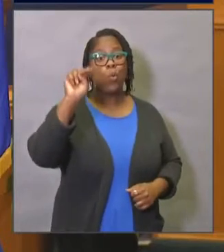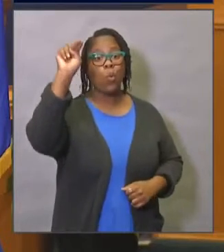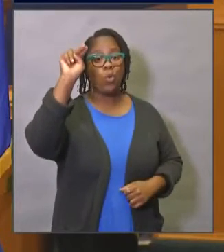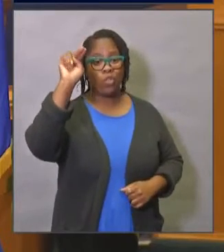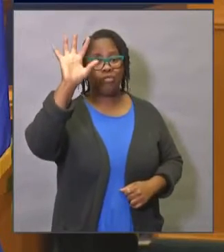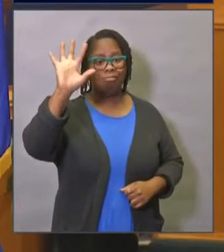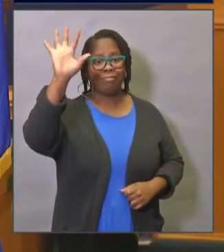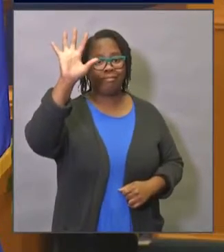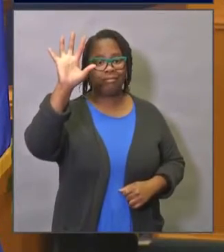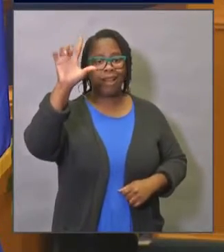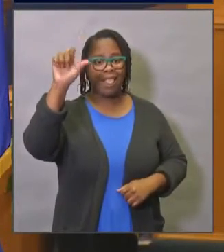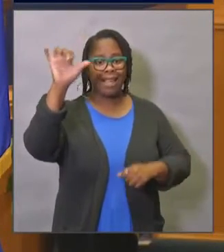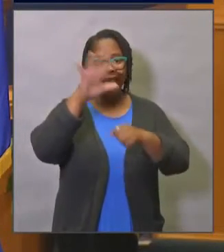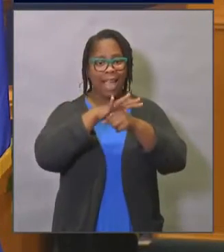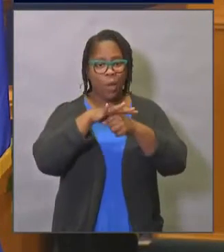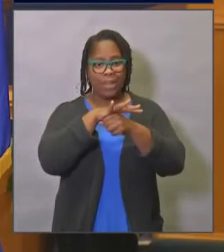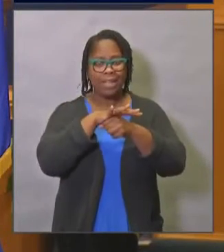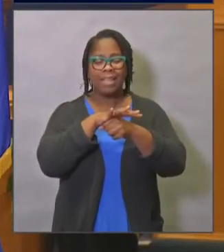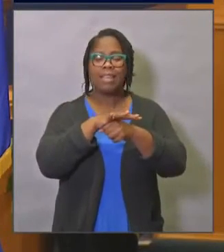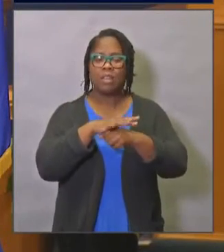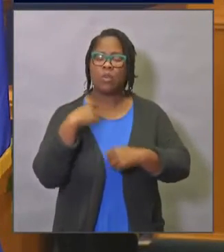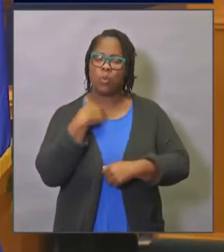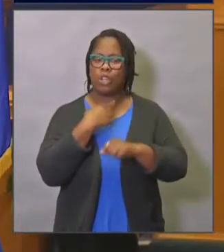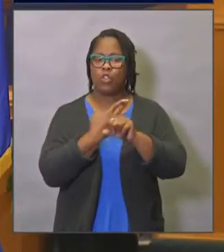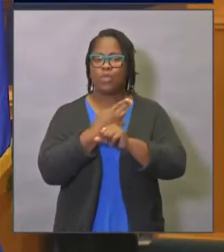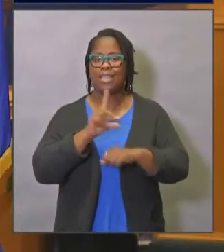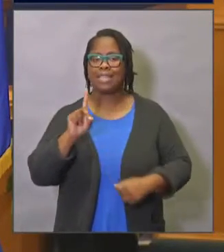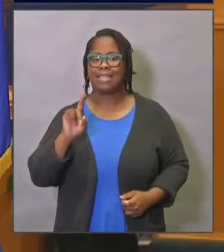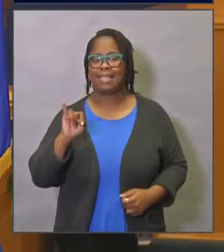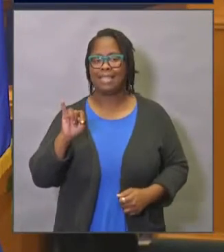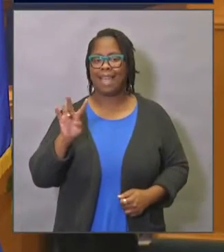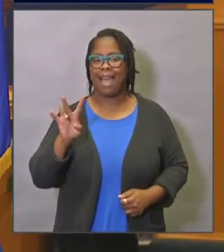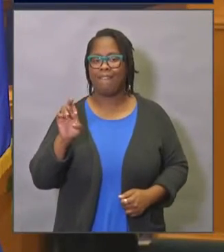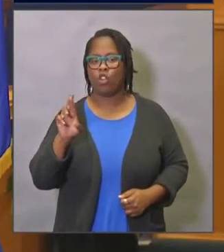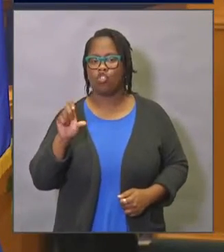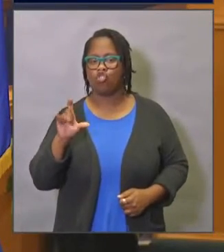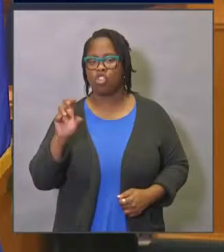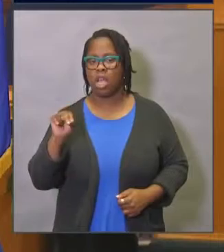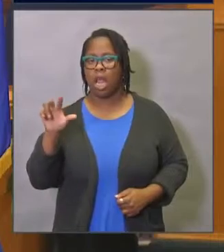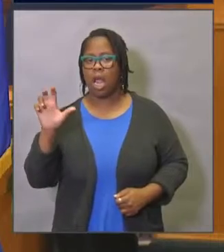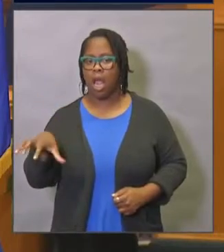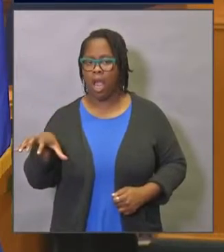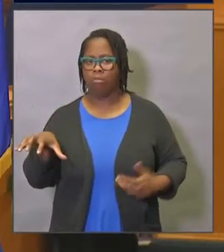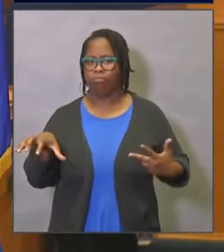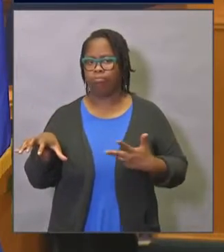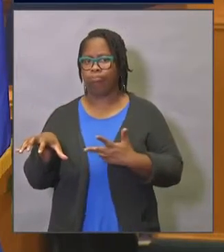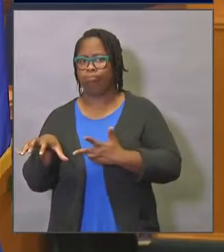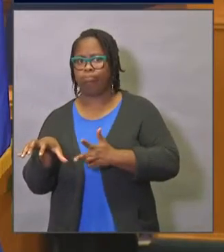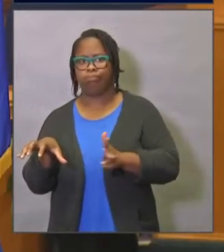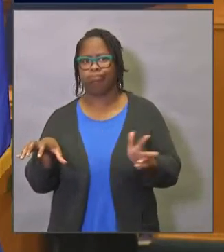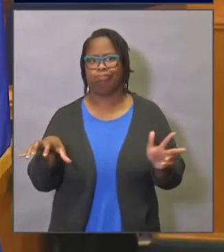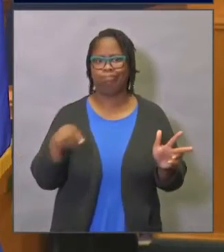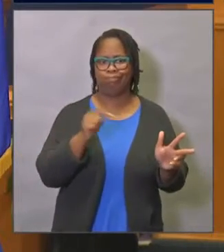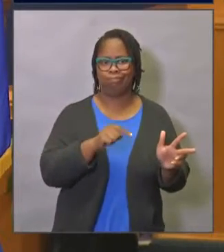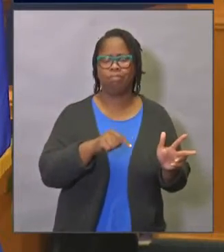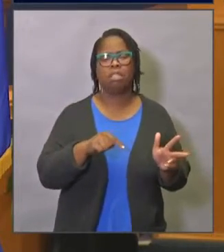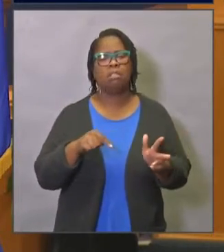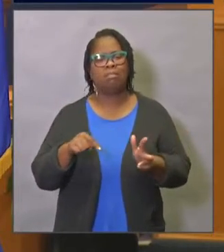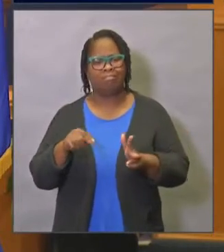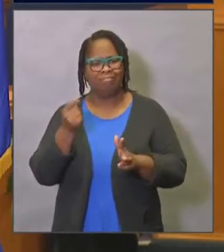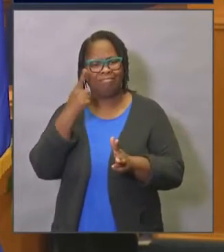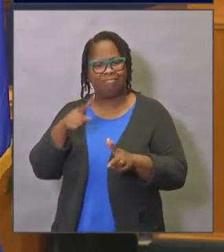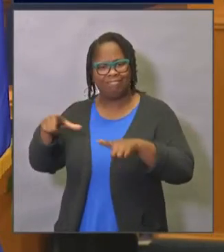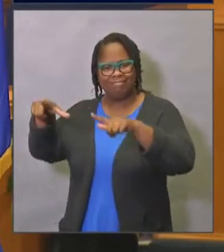work, as I mentioned, to use diversion status to help load balance. However, it still has to do that in a relatively local geography. And the hospitals in those